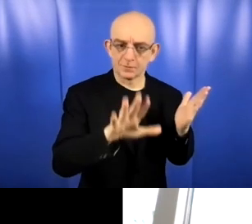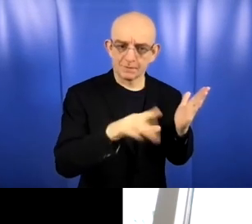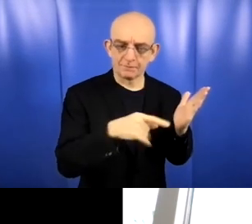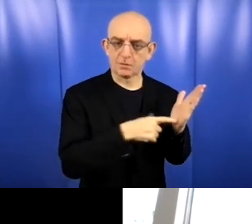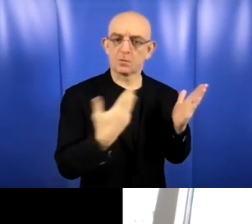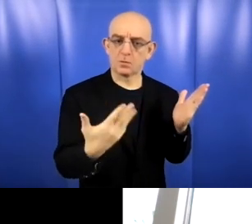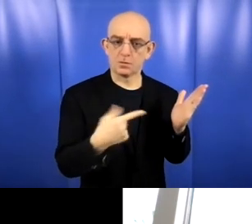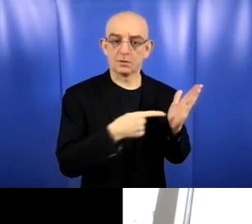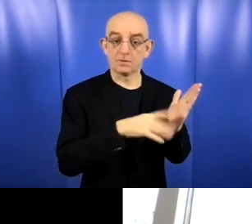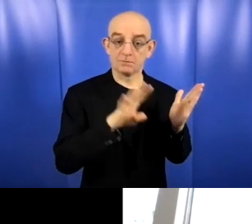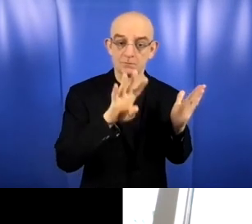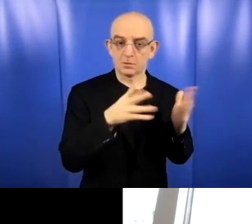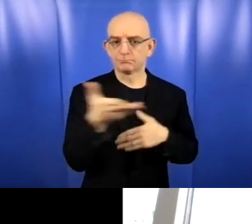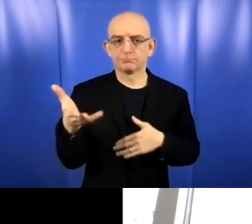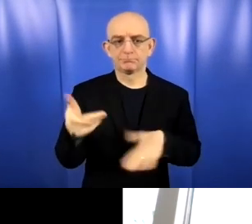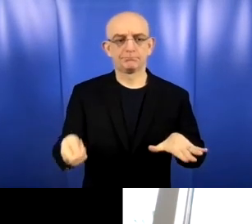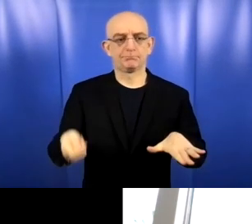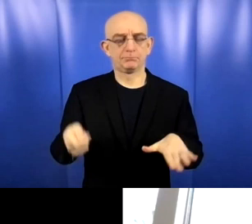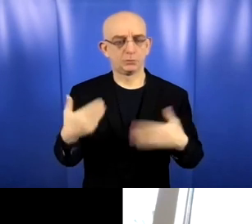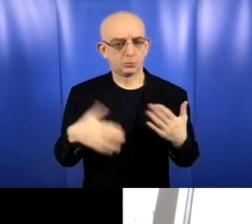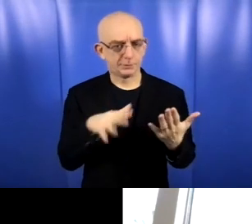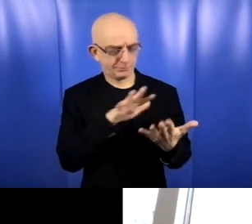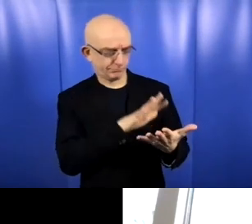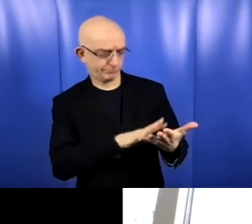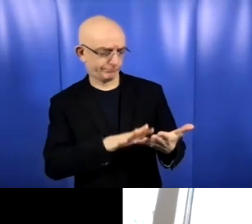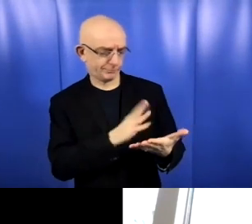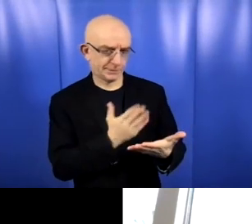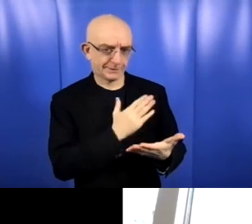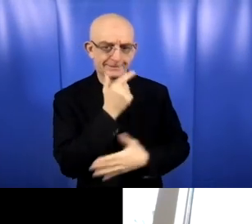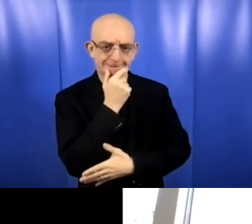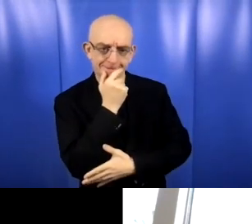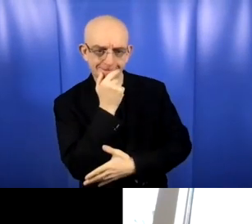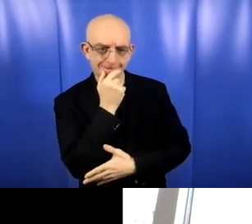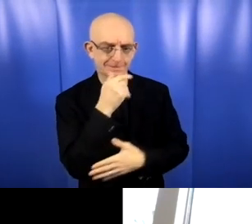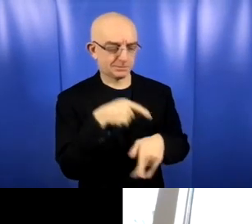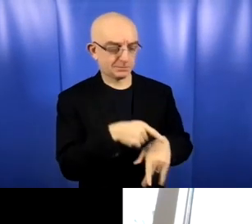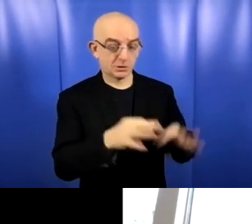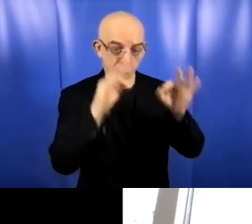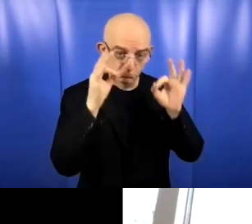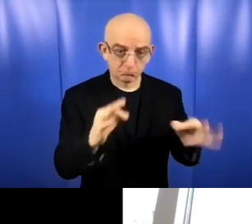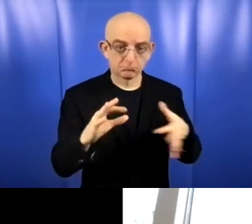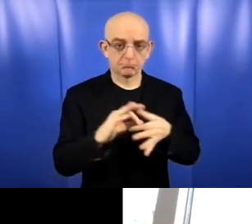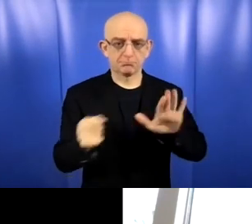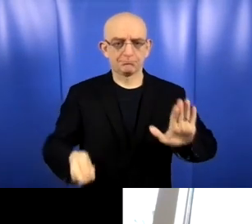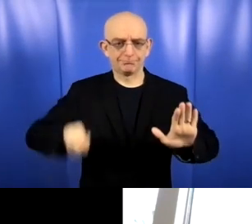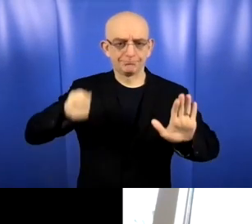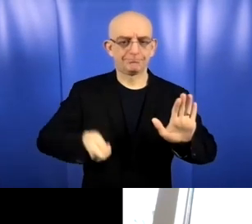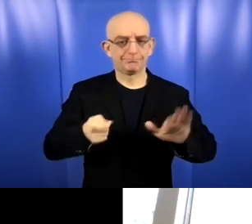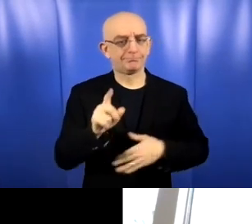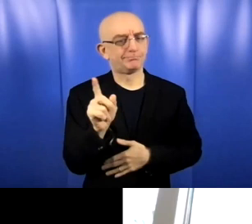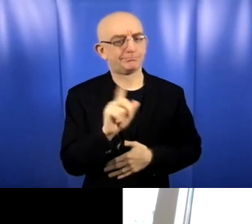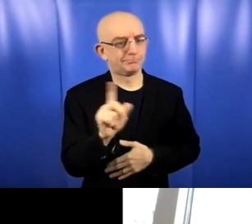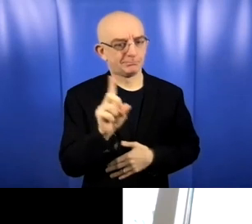will to better protect and assist refugees and host countries.